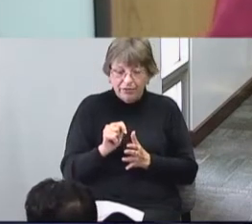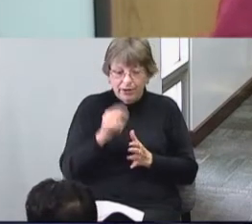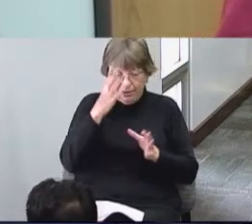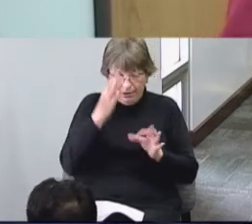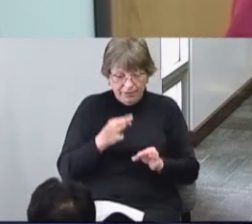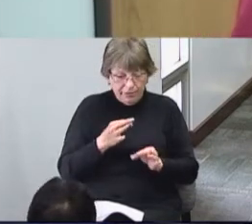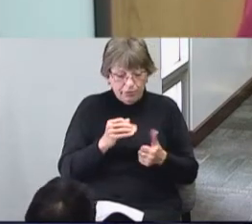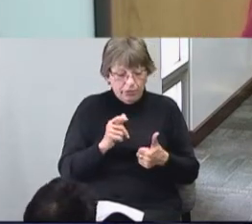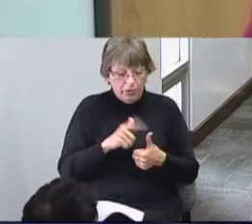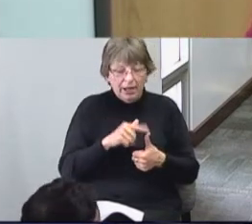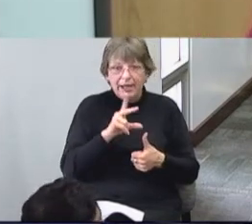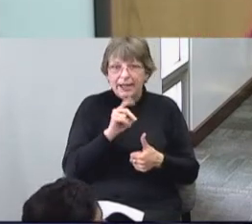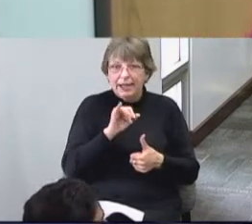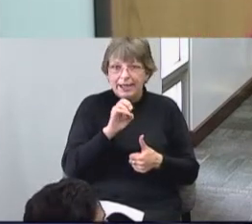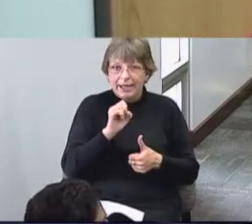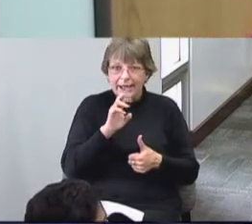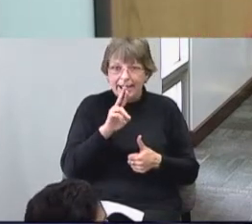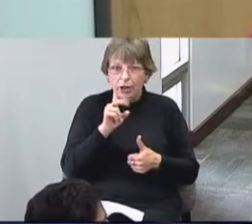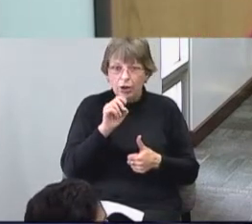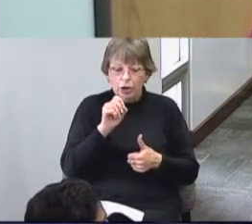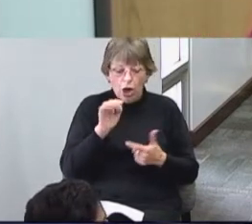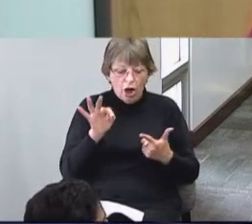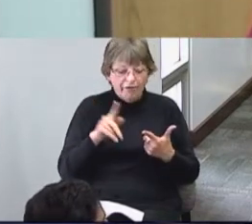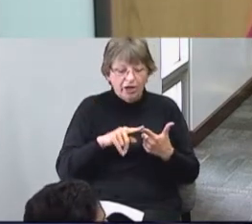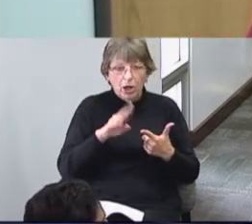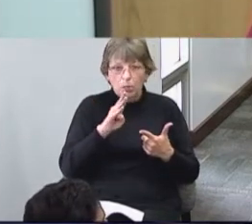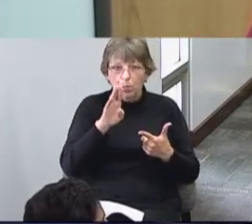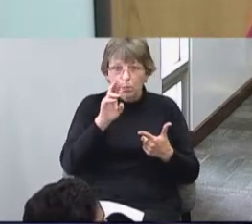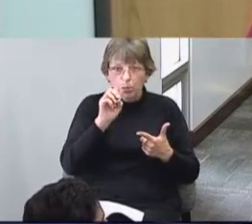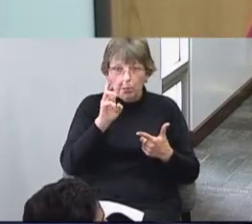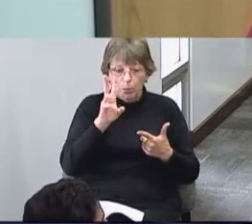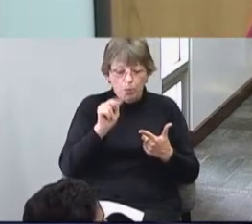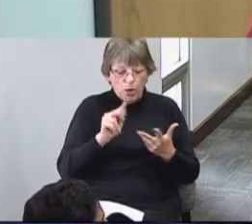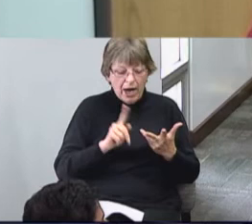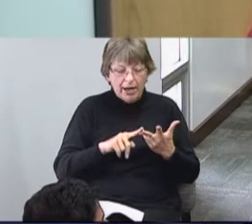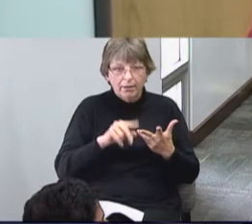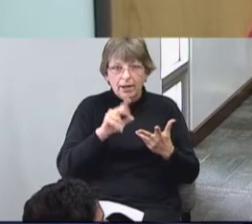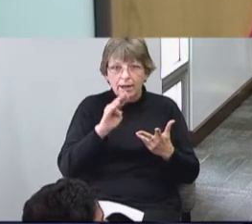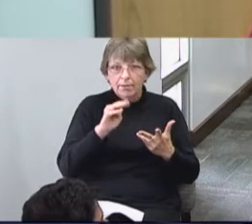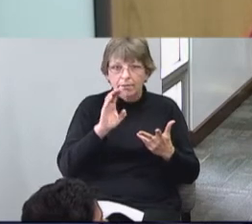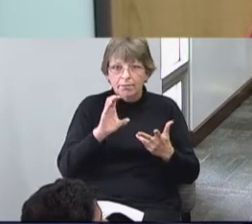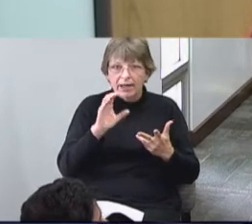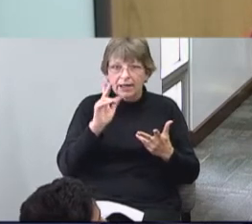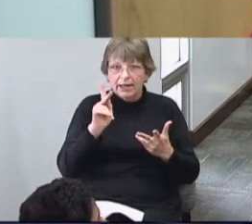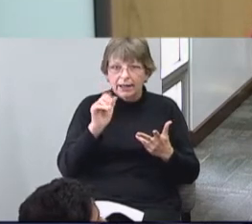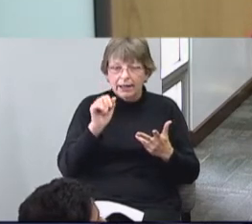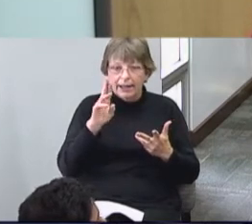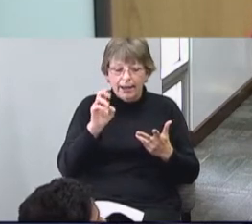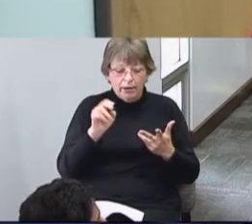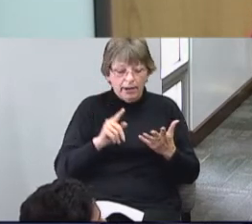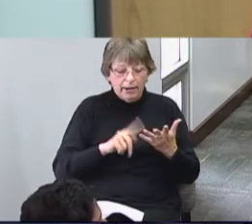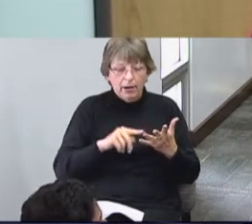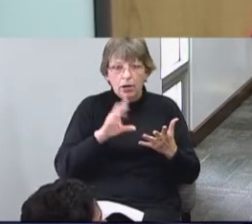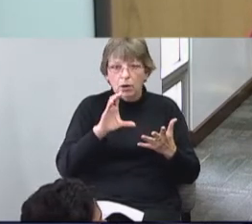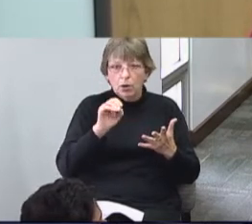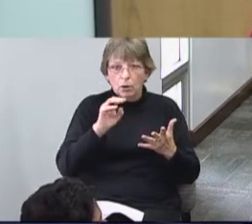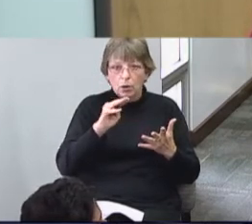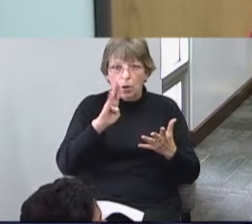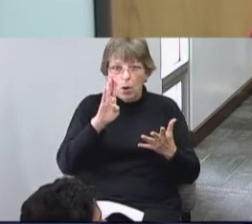Deardoff, Paul Brown, Janet McKieran, Justin Combs,